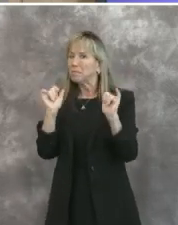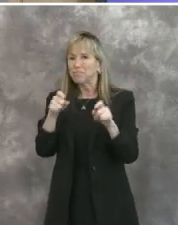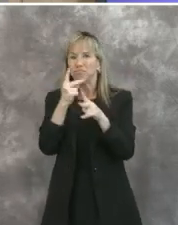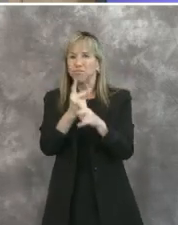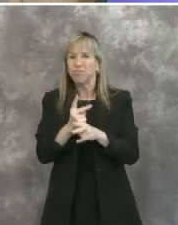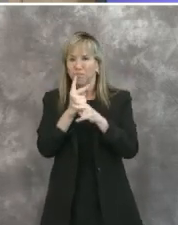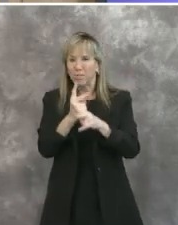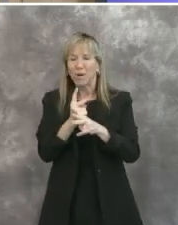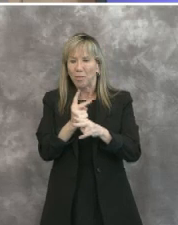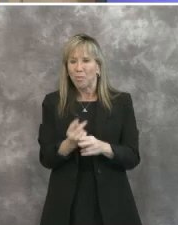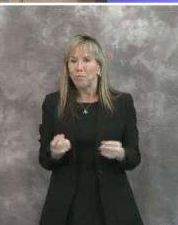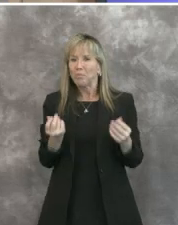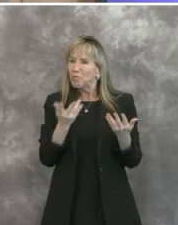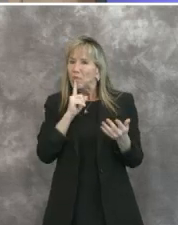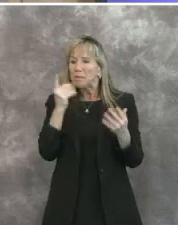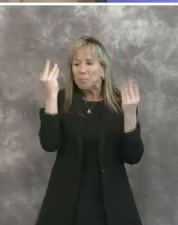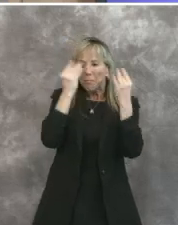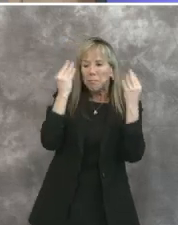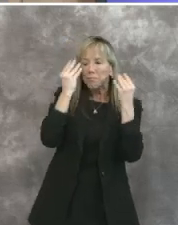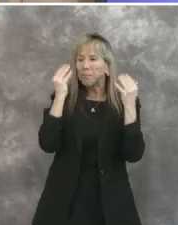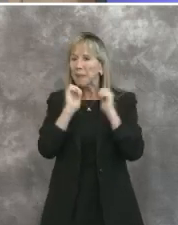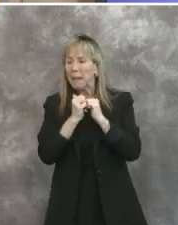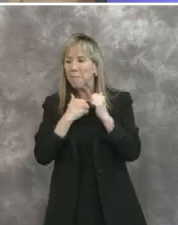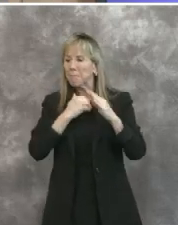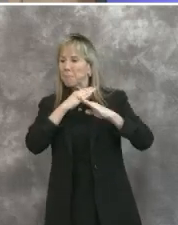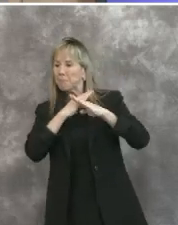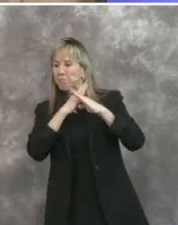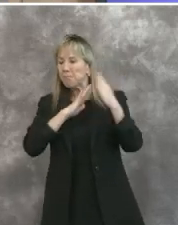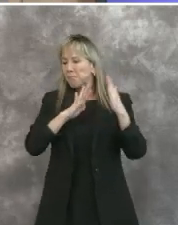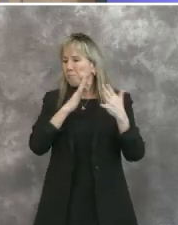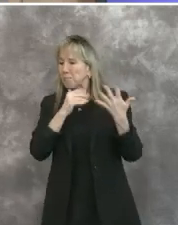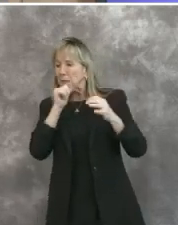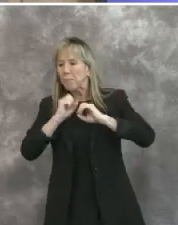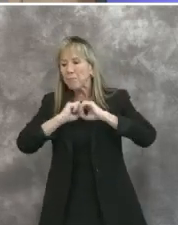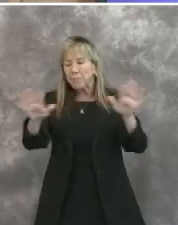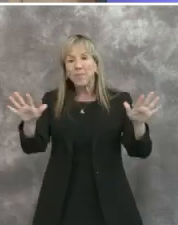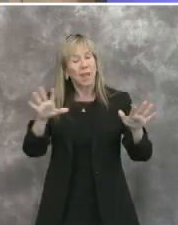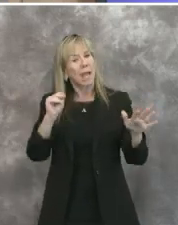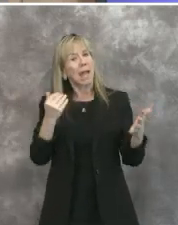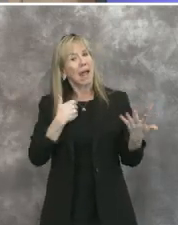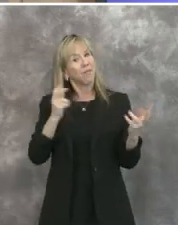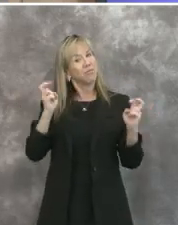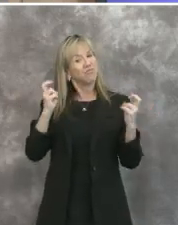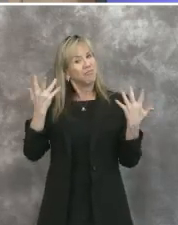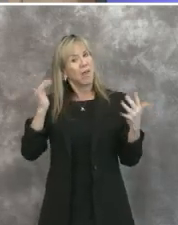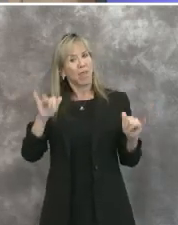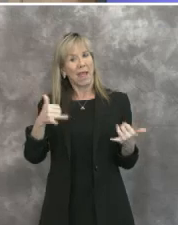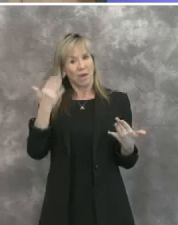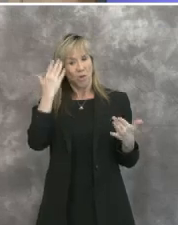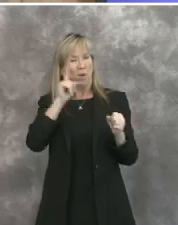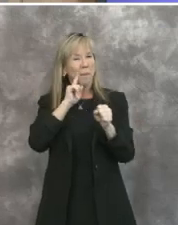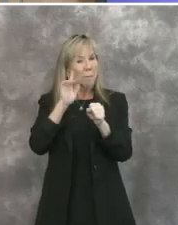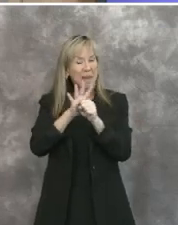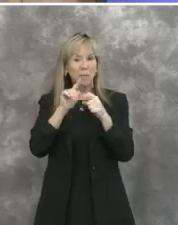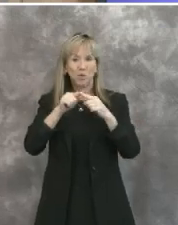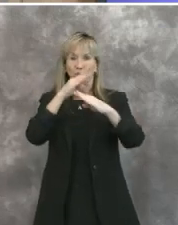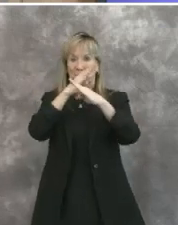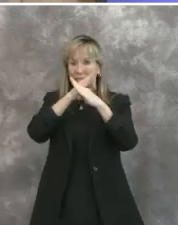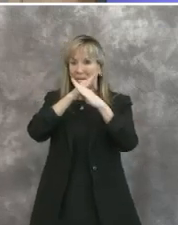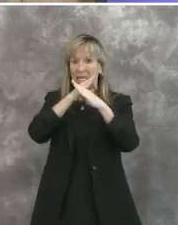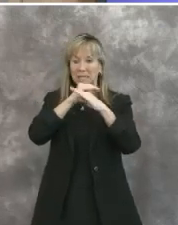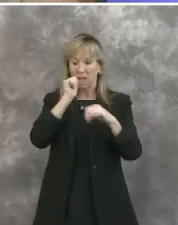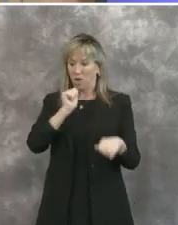carefully, thoughtfully, methodically, but we must also do so with a great sense of commitment to continuing to protect one